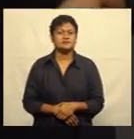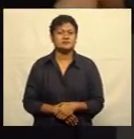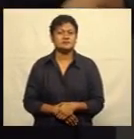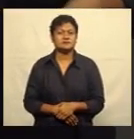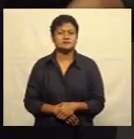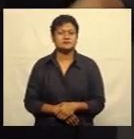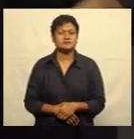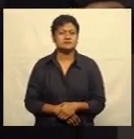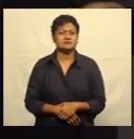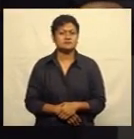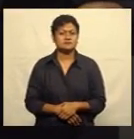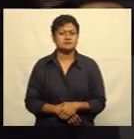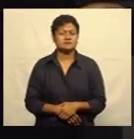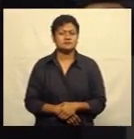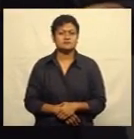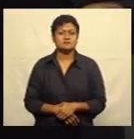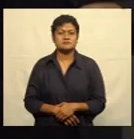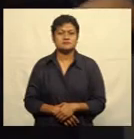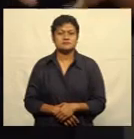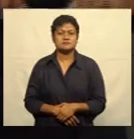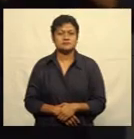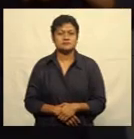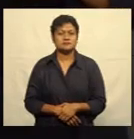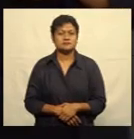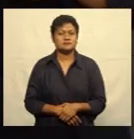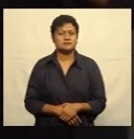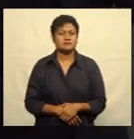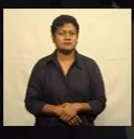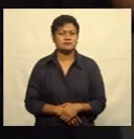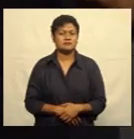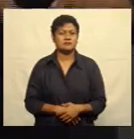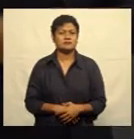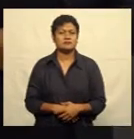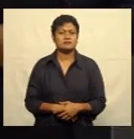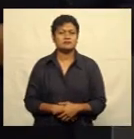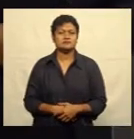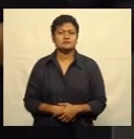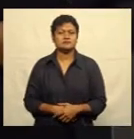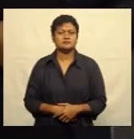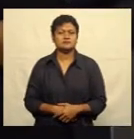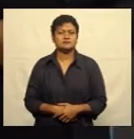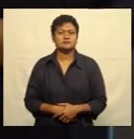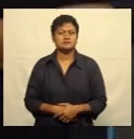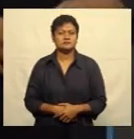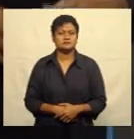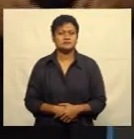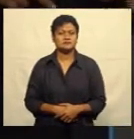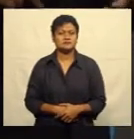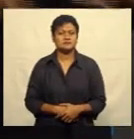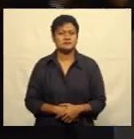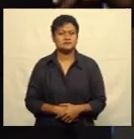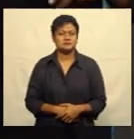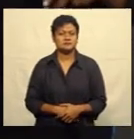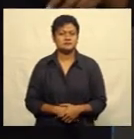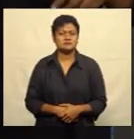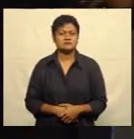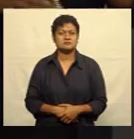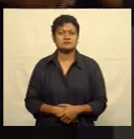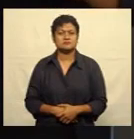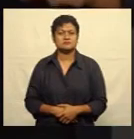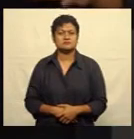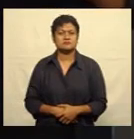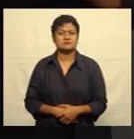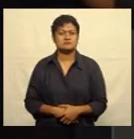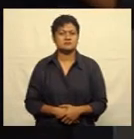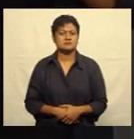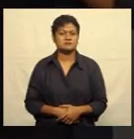morning, you get arrested. That's curfew. Essential movement is, as I defined previously, you want to go to the pharmacy, you got a